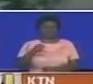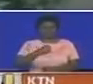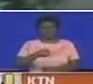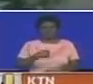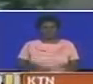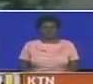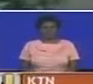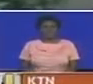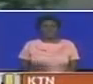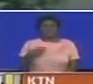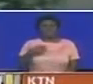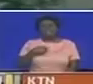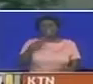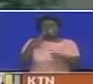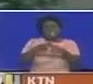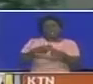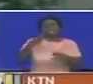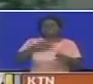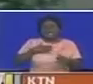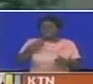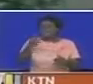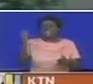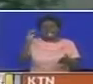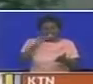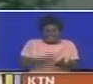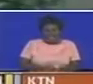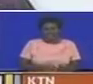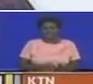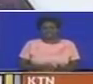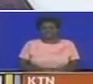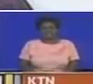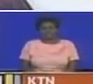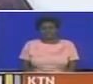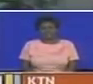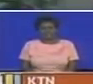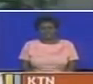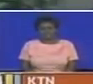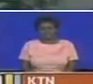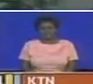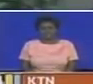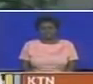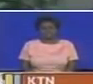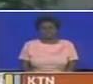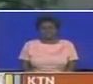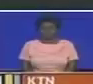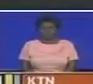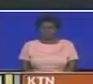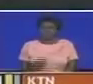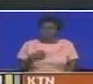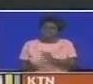Take. Nimerudia, my name's Armati Natira Lobin from Kalopiye Uwadi. Oh, hivyo tu. Nimekueleza